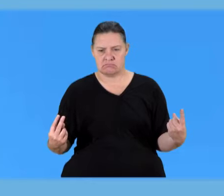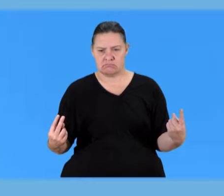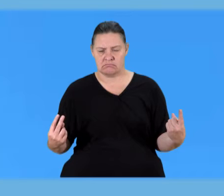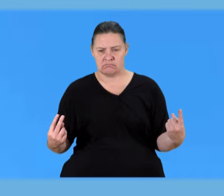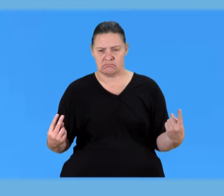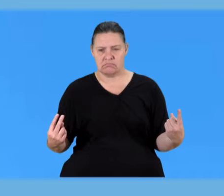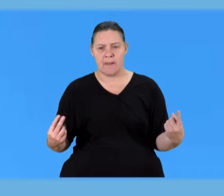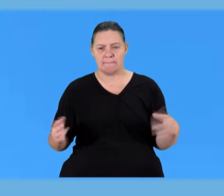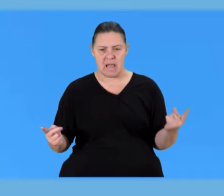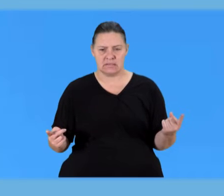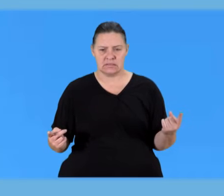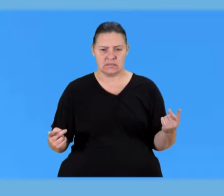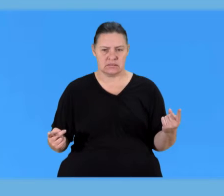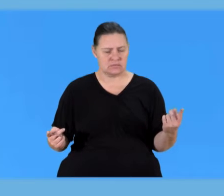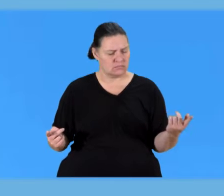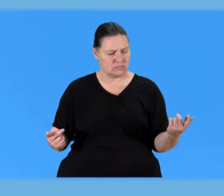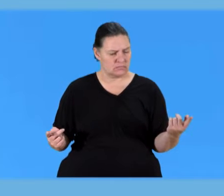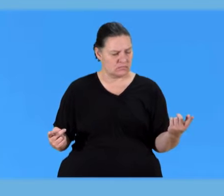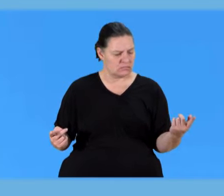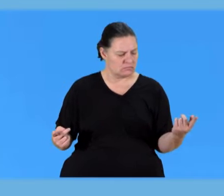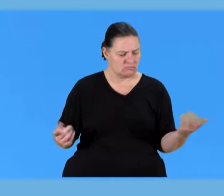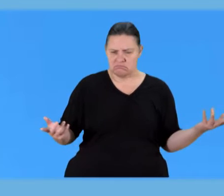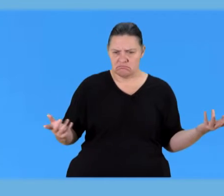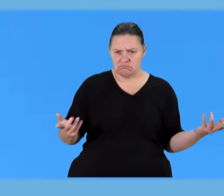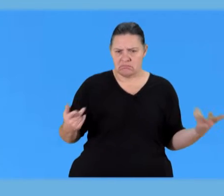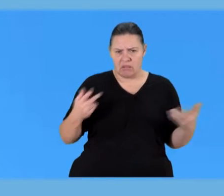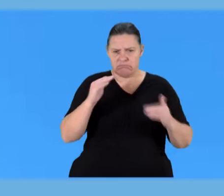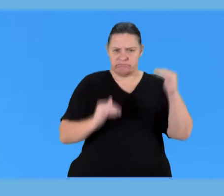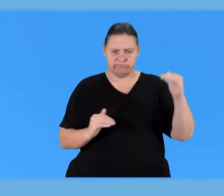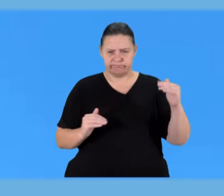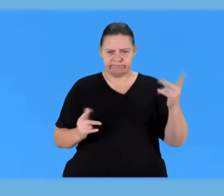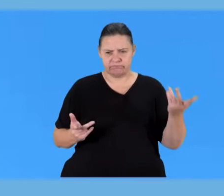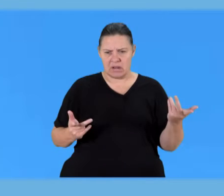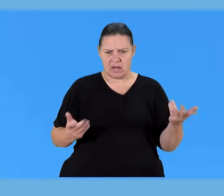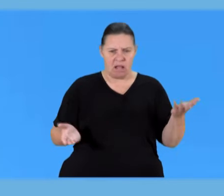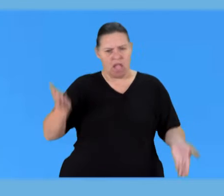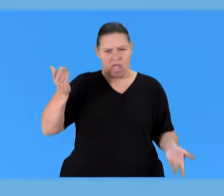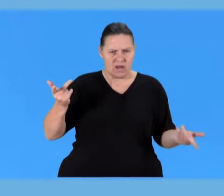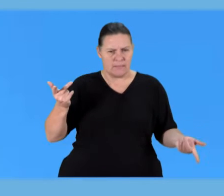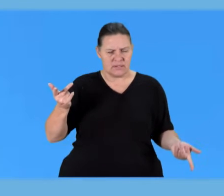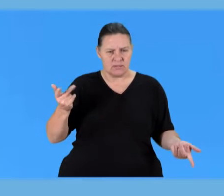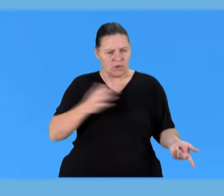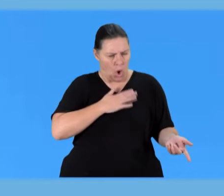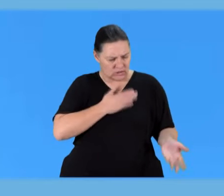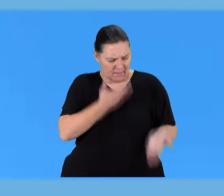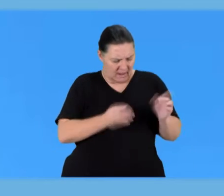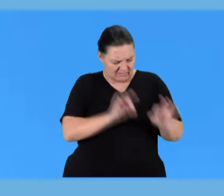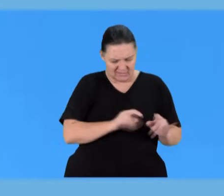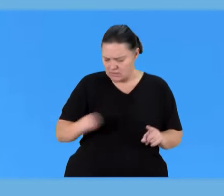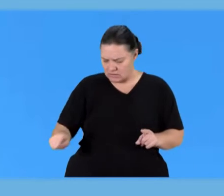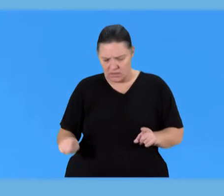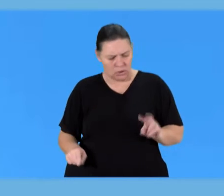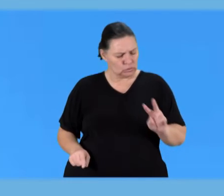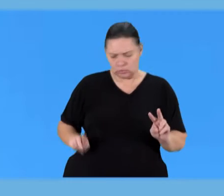and 2 oxygen. But then on my left-hand side, my magnesium is still 1, and then however my oxygen now it's